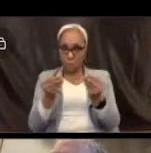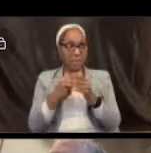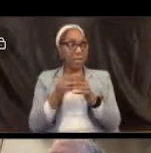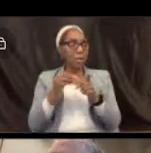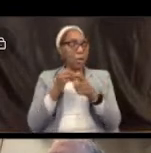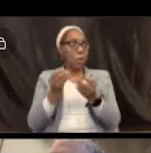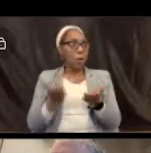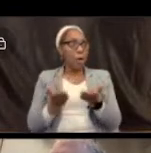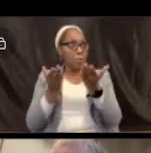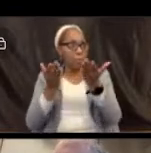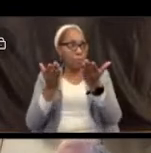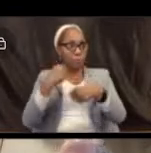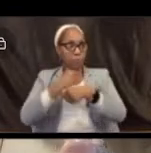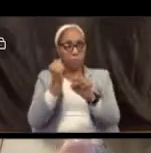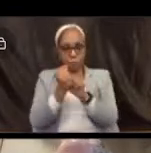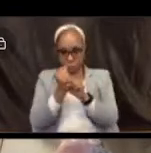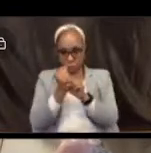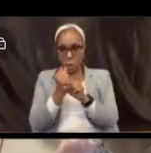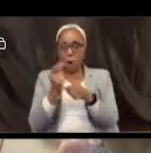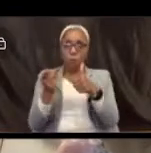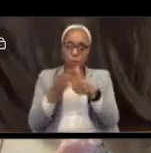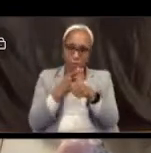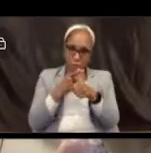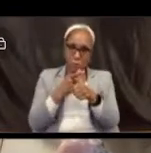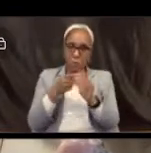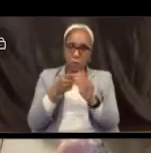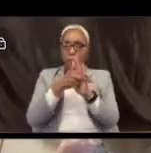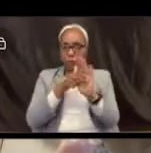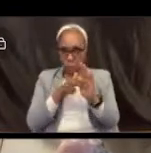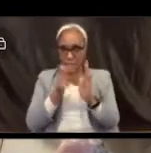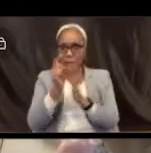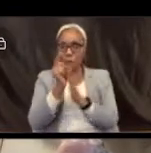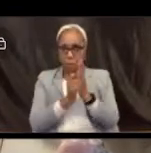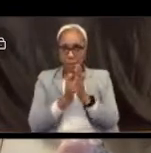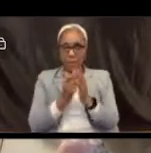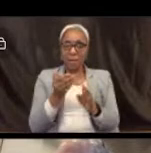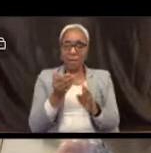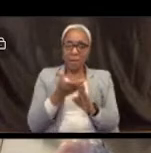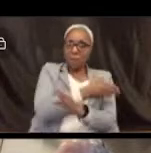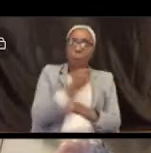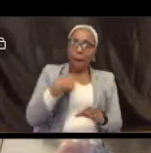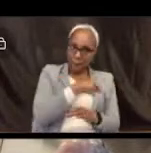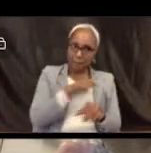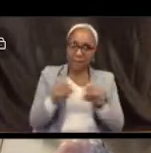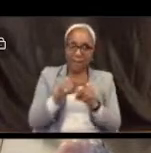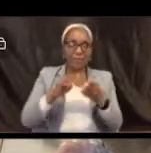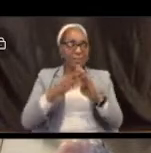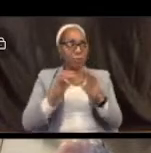you produce an original zoning ordinance way beyond our time frame at the city,